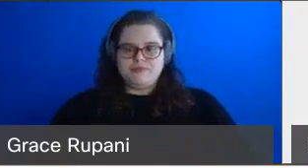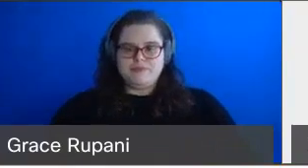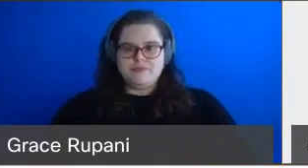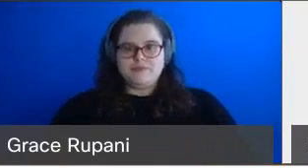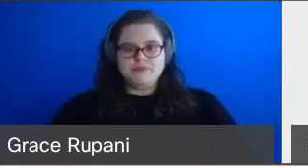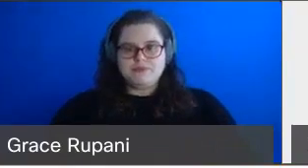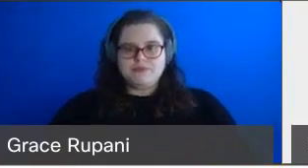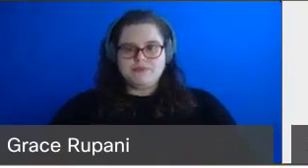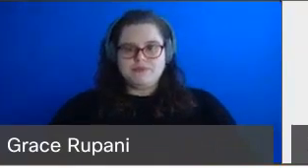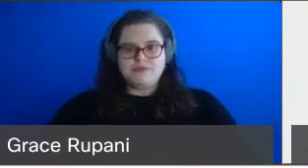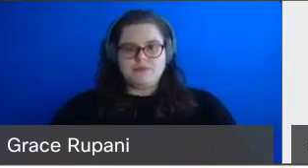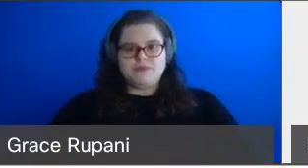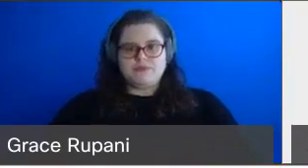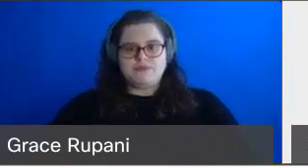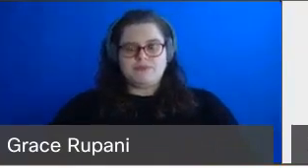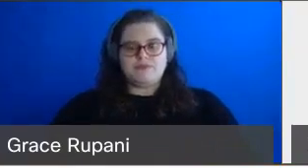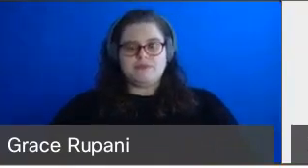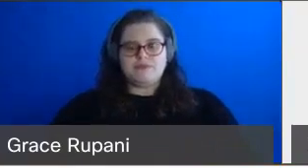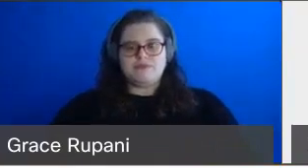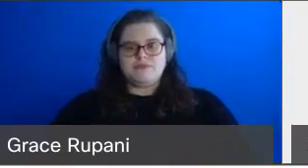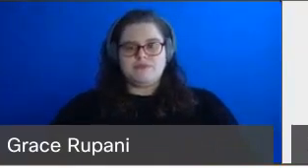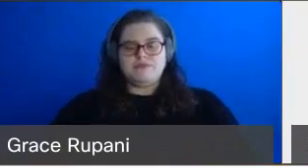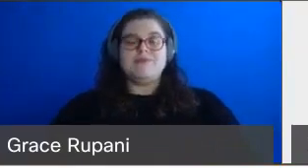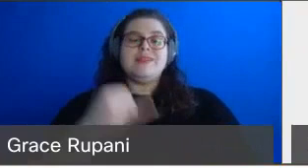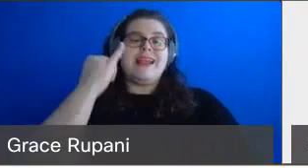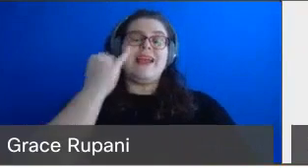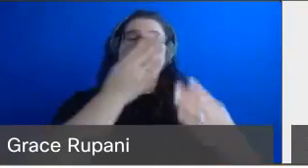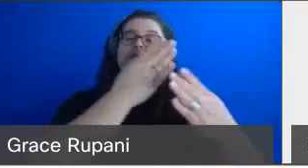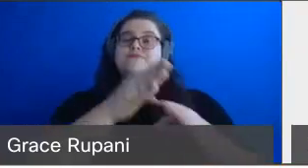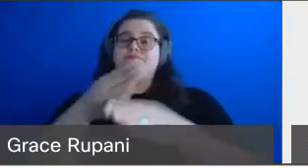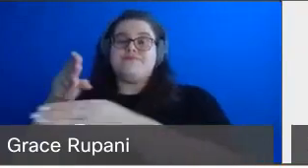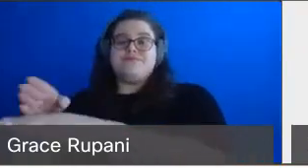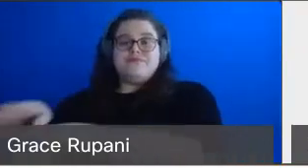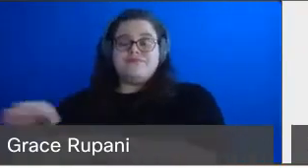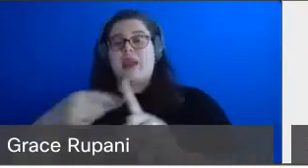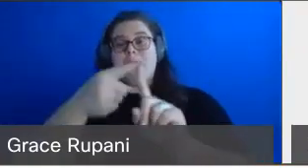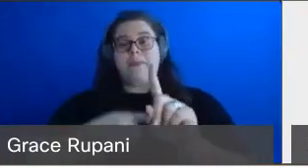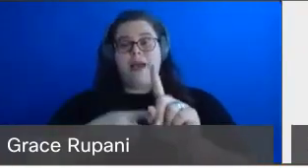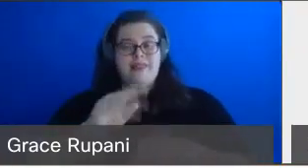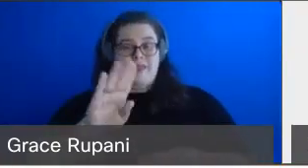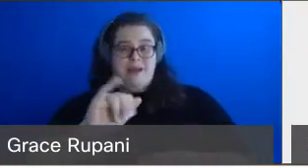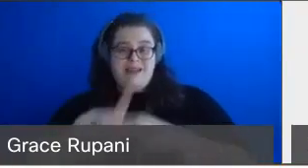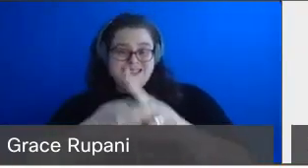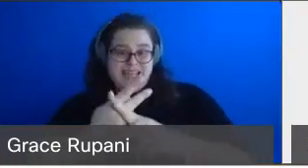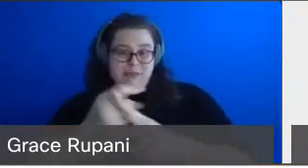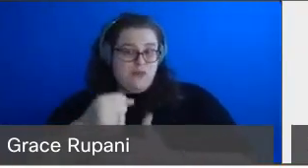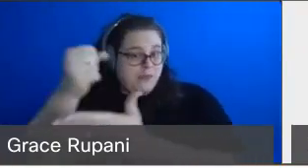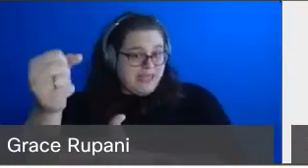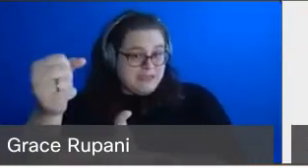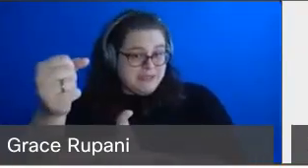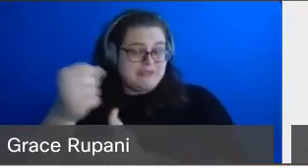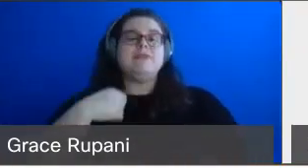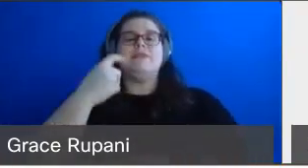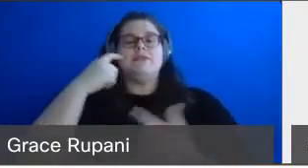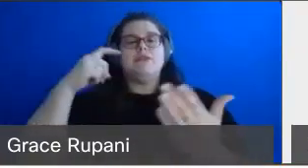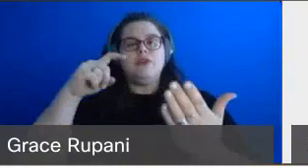So by placement type, by month, what you can see is that in